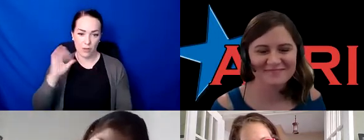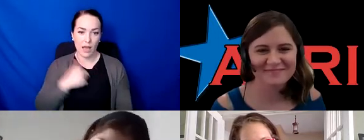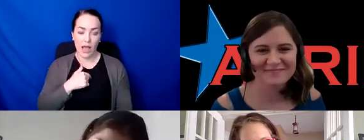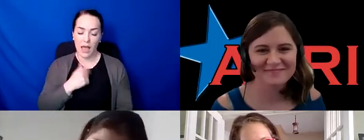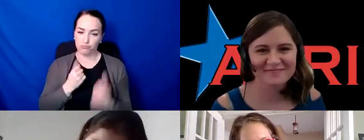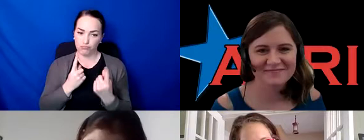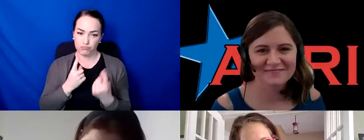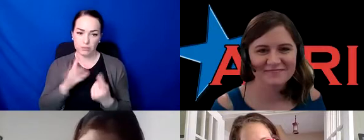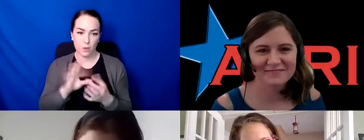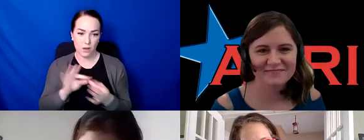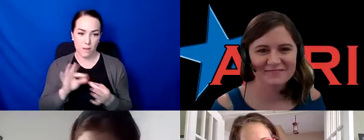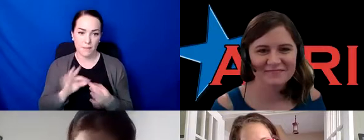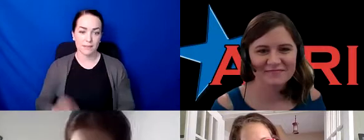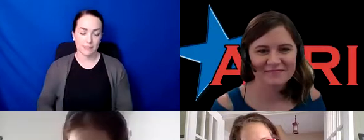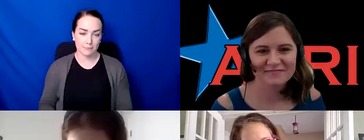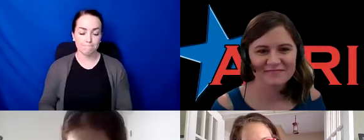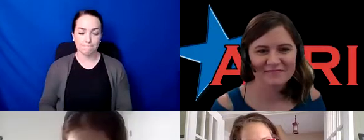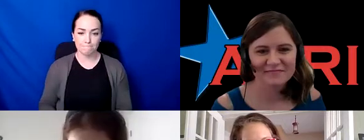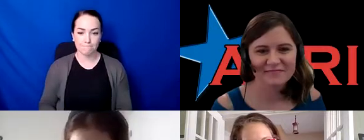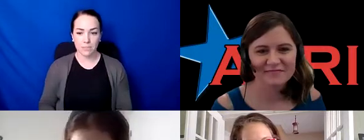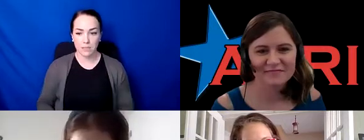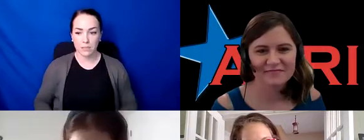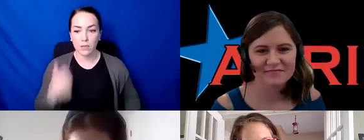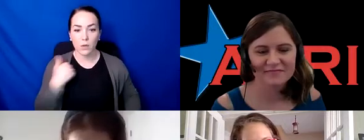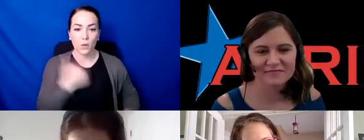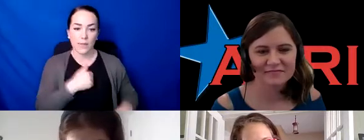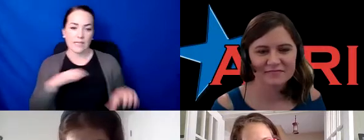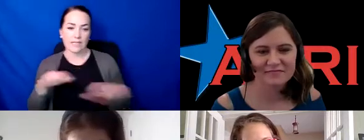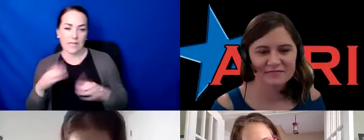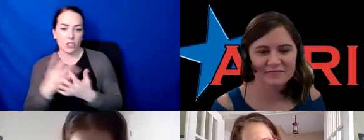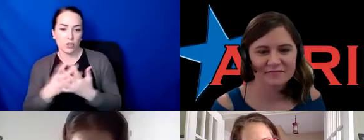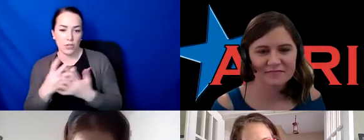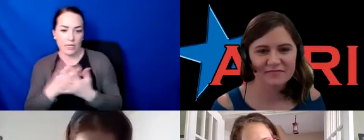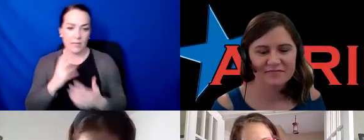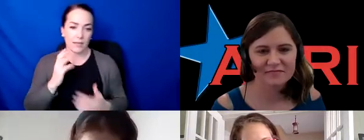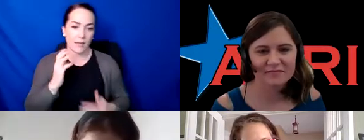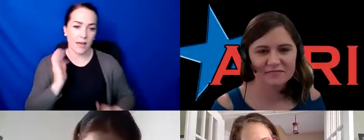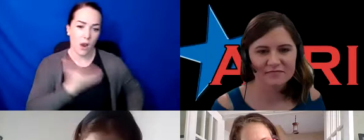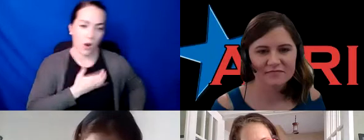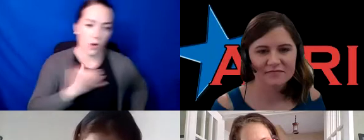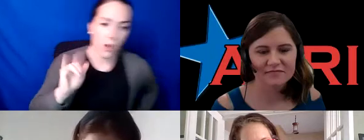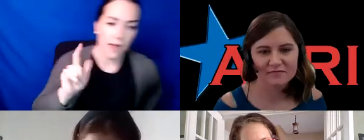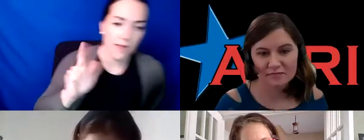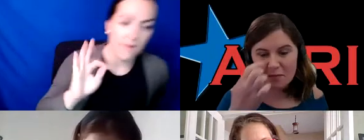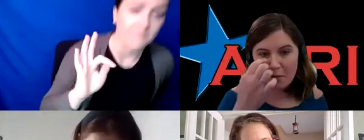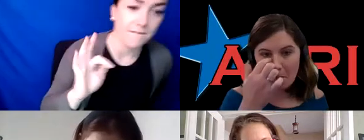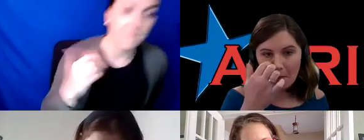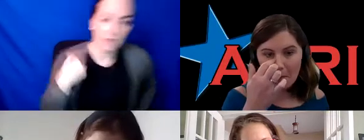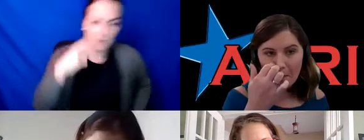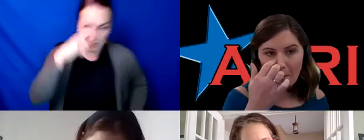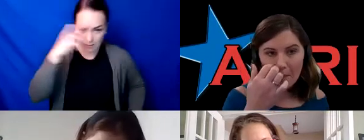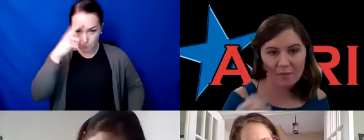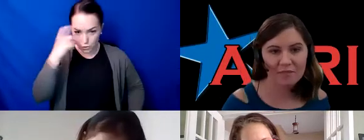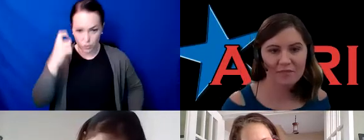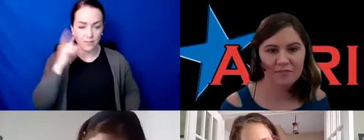comments. We did a screening at our YLF this summer, and for youth